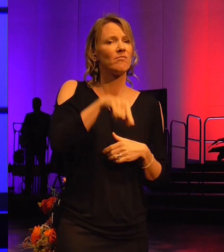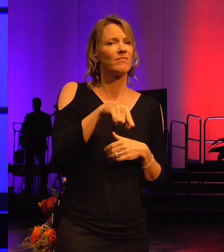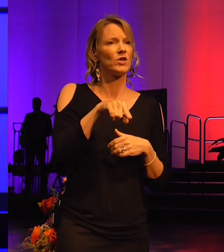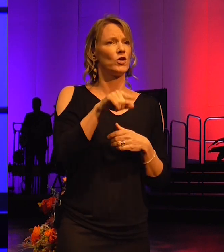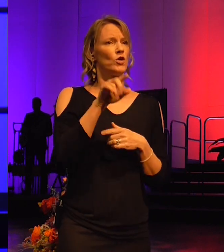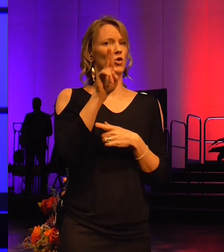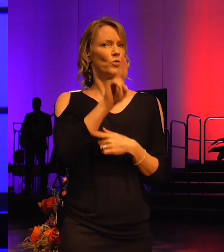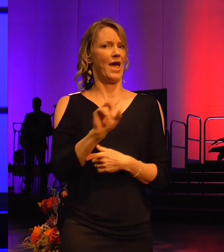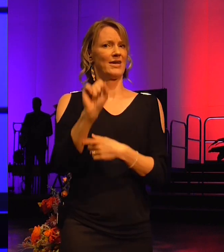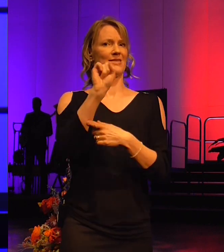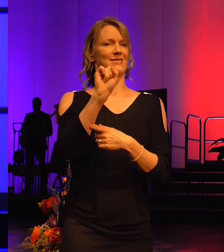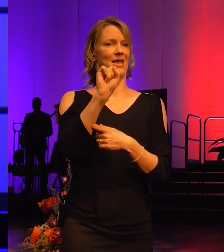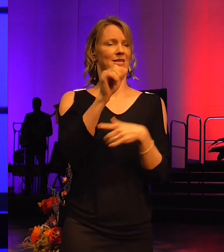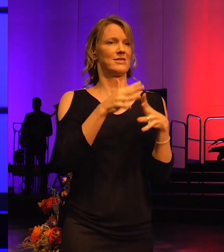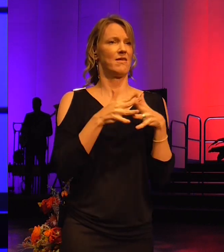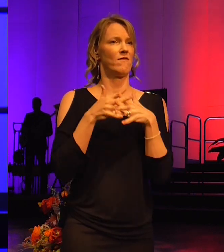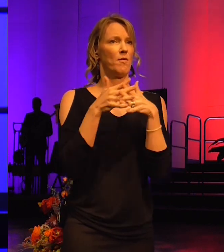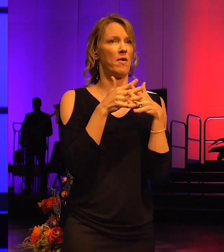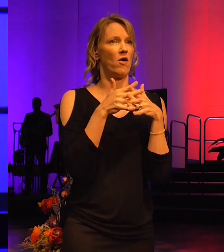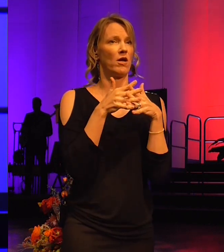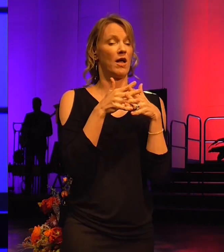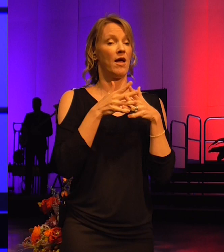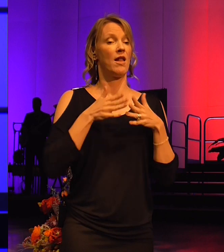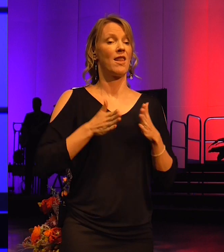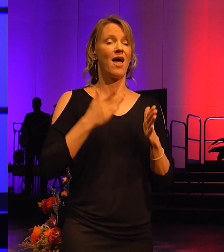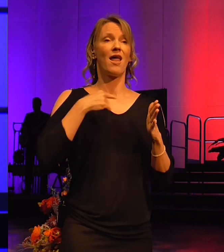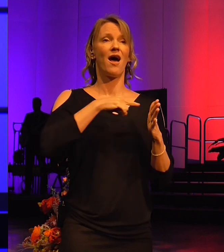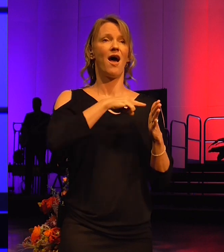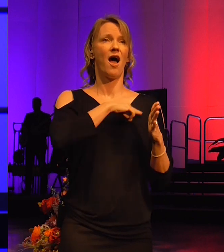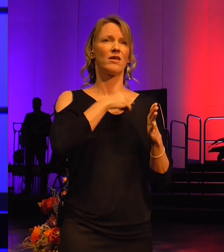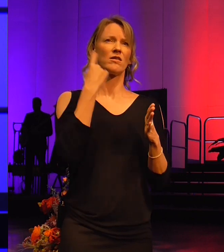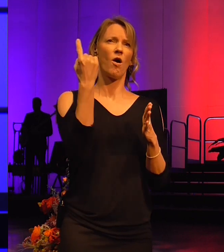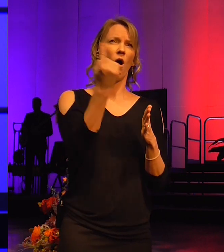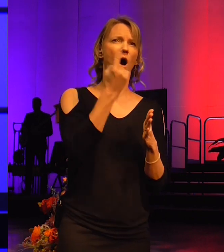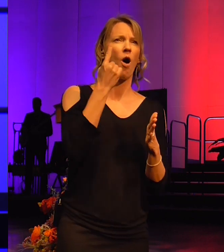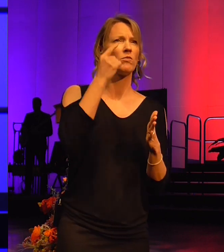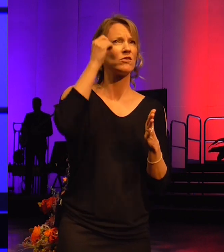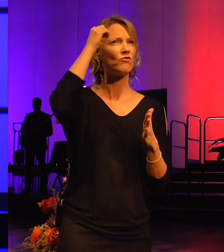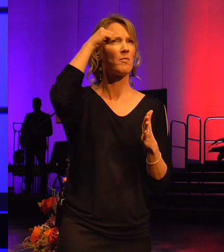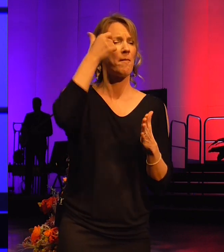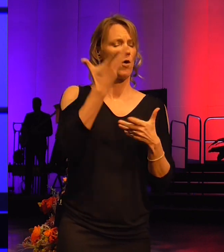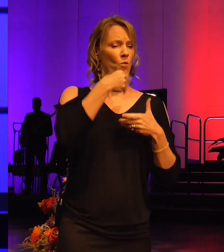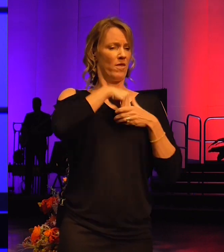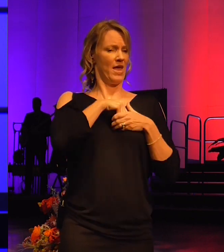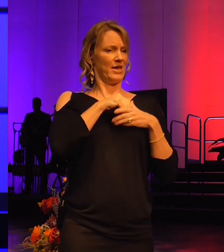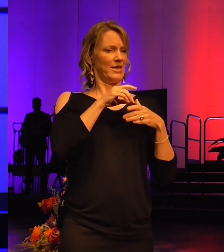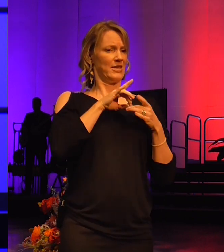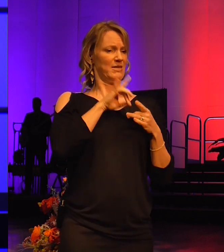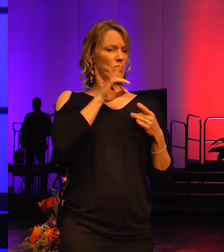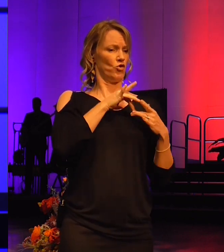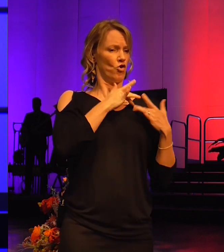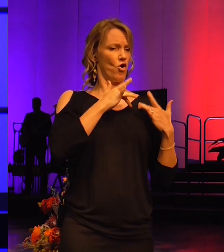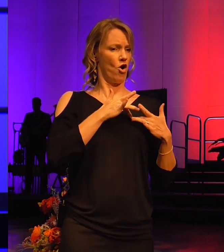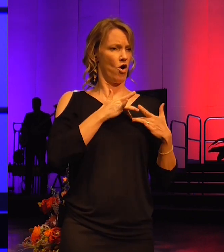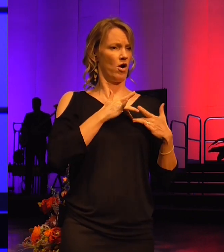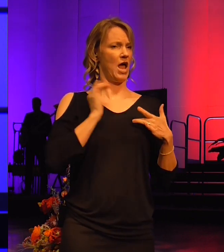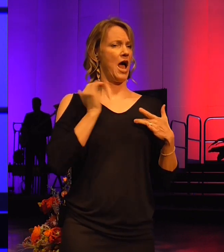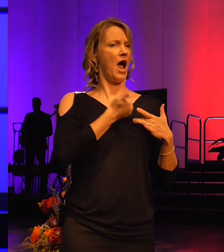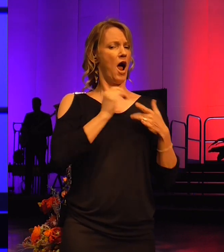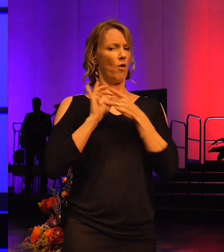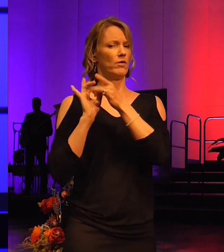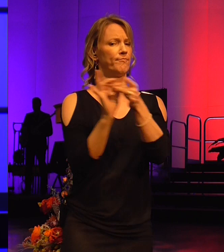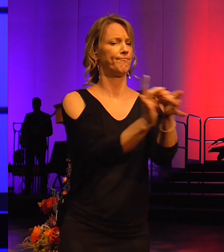these United States of America. May we never forget in our spiritual hearts the unity, the